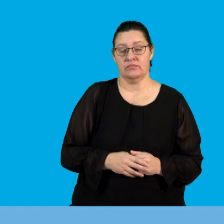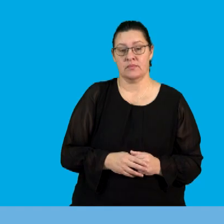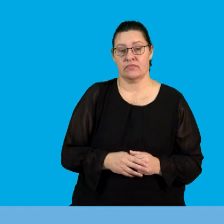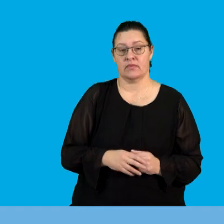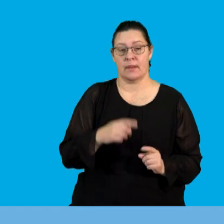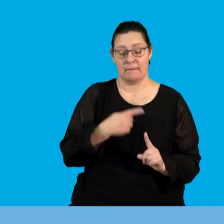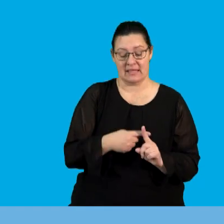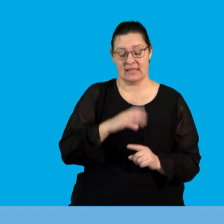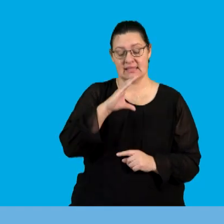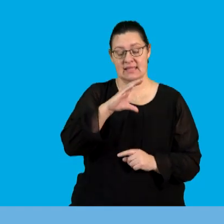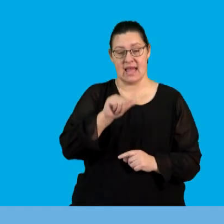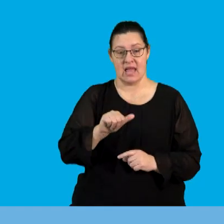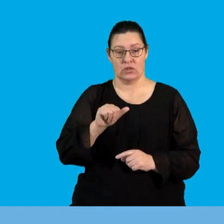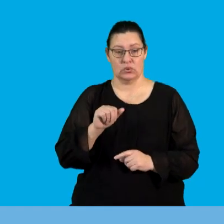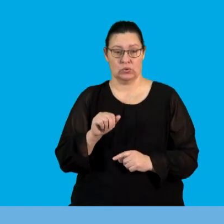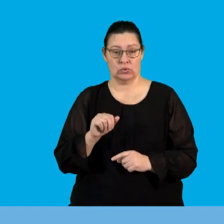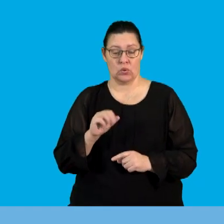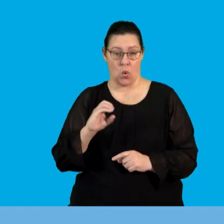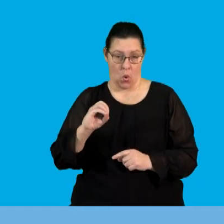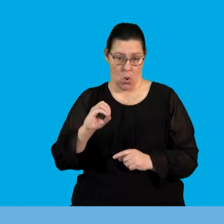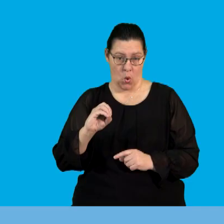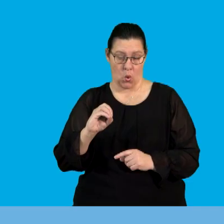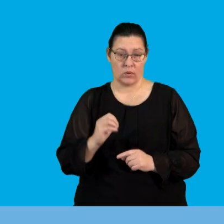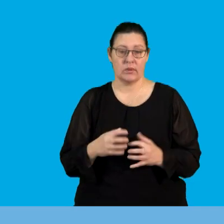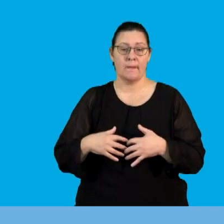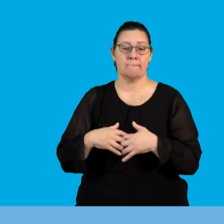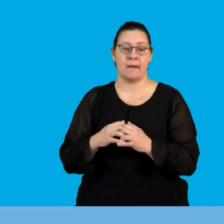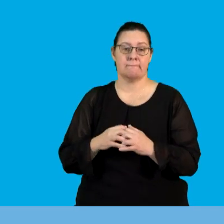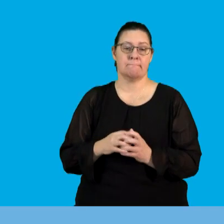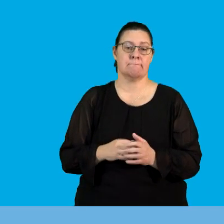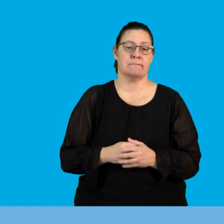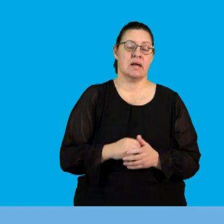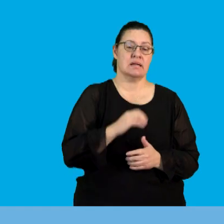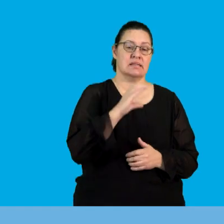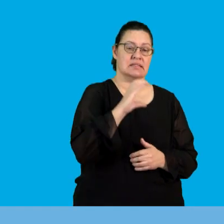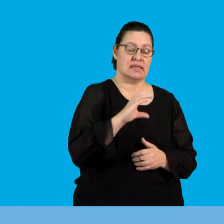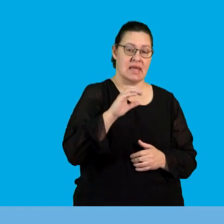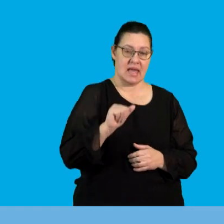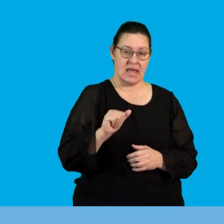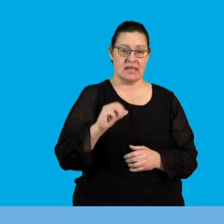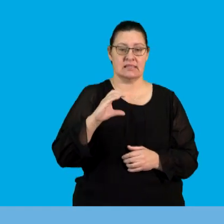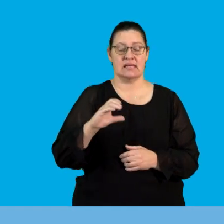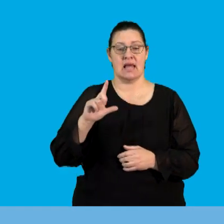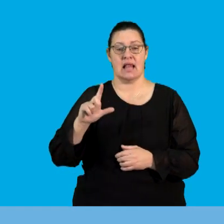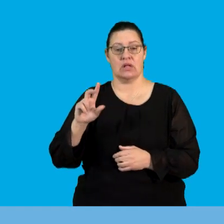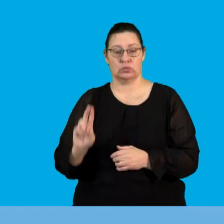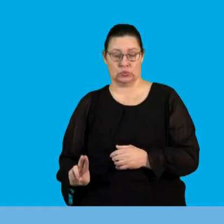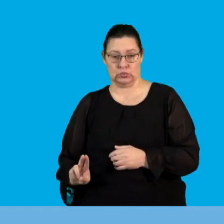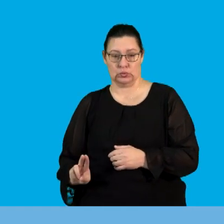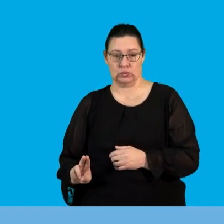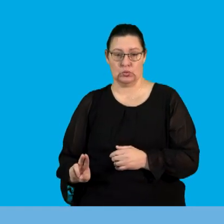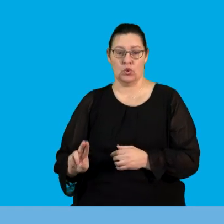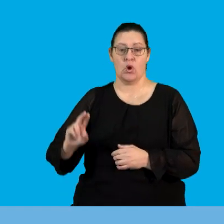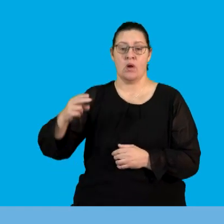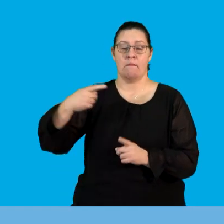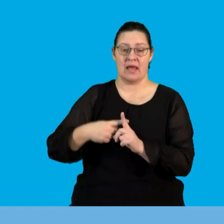HCl, 1 compound of our calcium oxide reacting to form calcium chloride plus H2O. So the 2 here